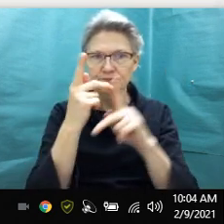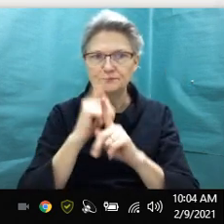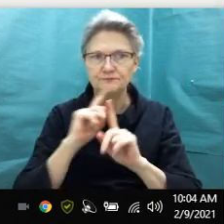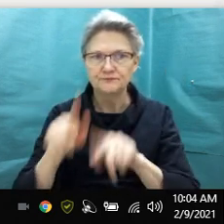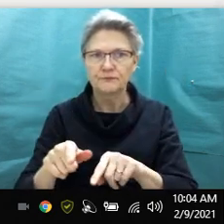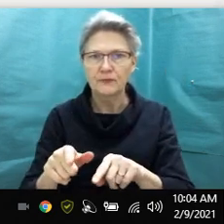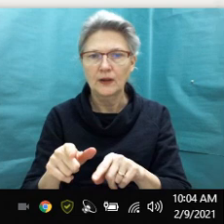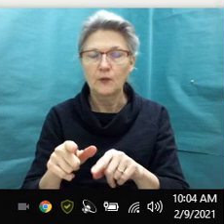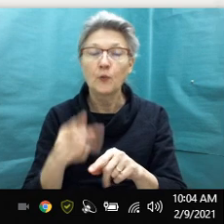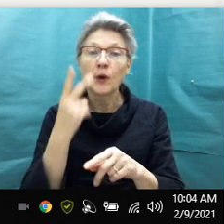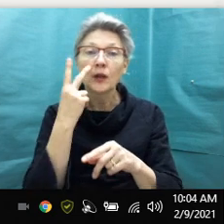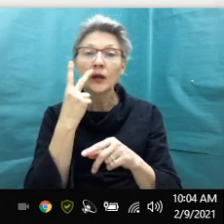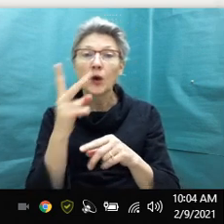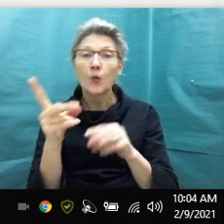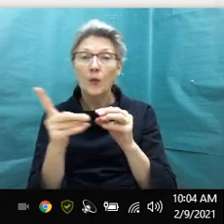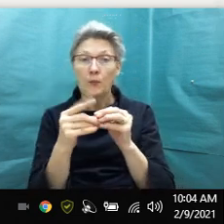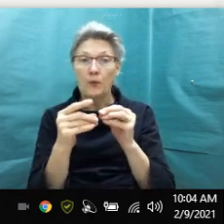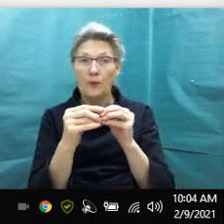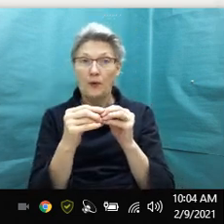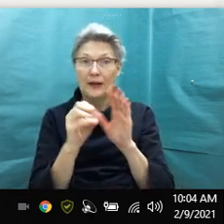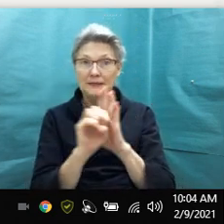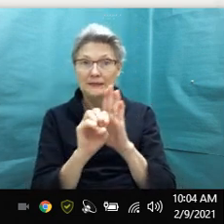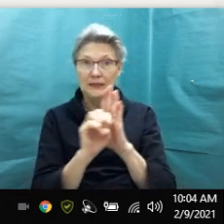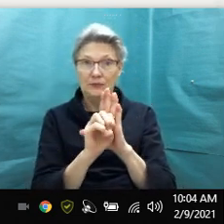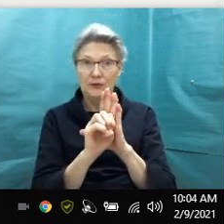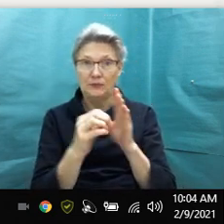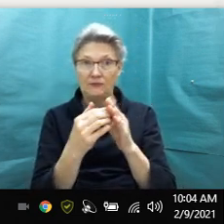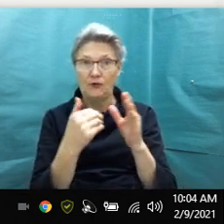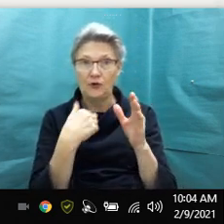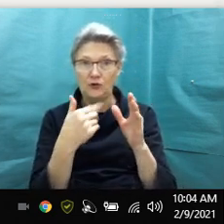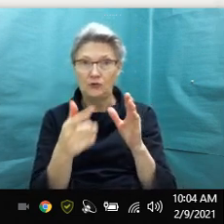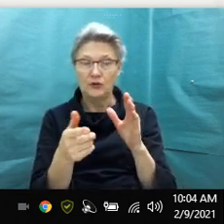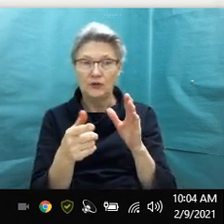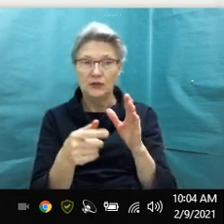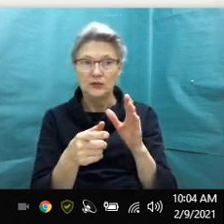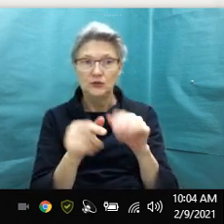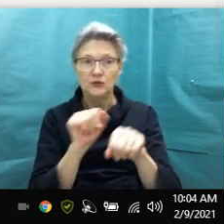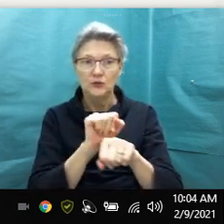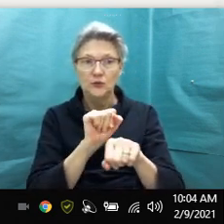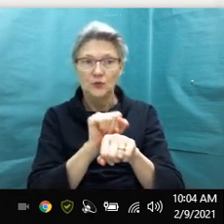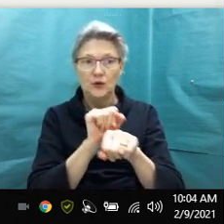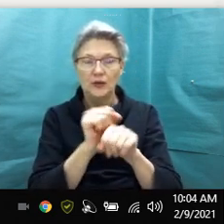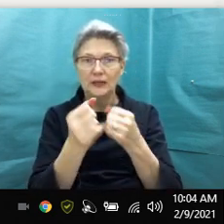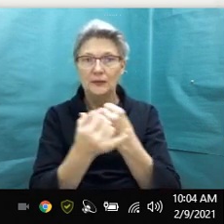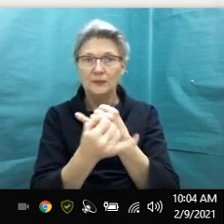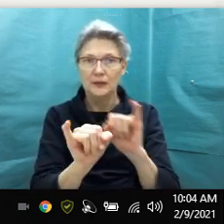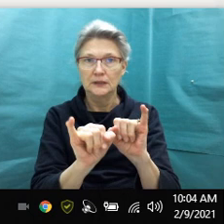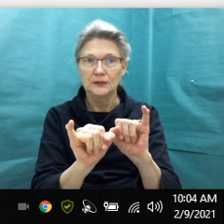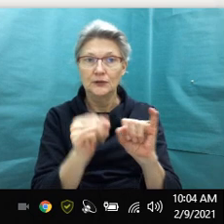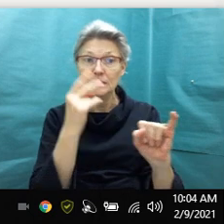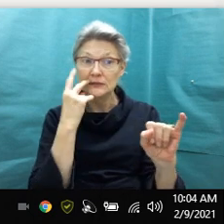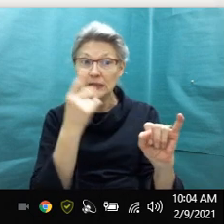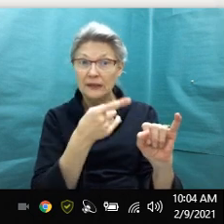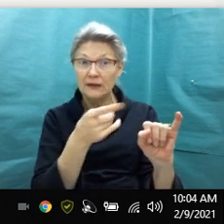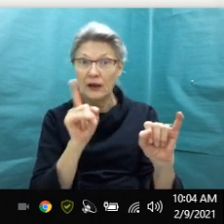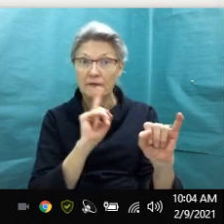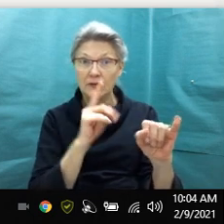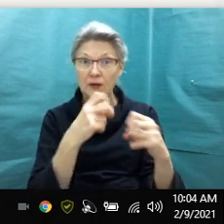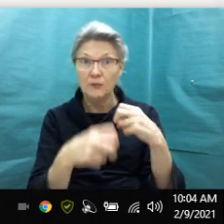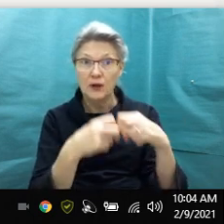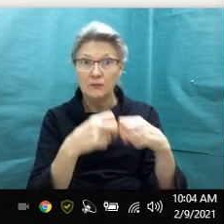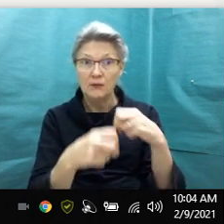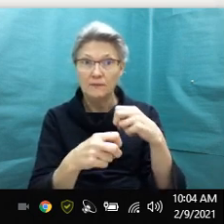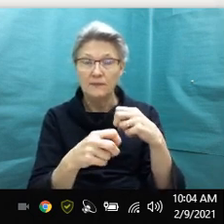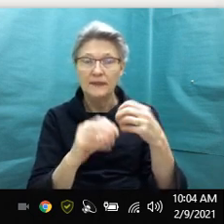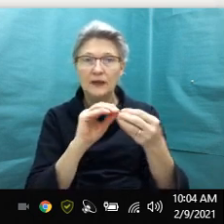We're going to take a look at one more example today before you complete your independent work. You'll see here that I have the problem, the